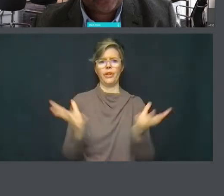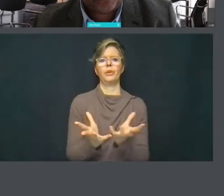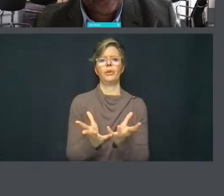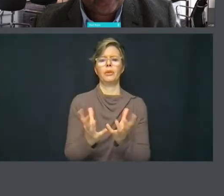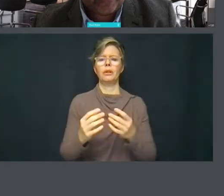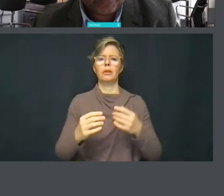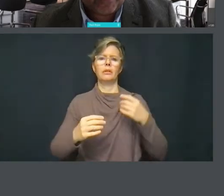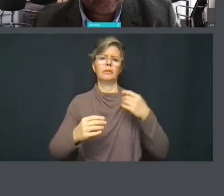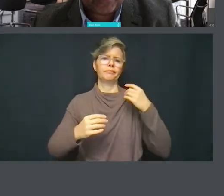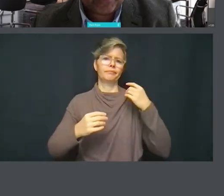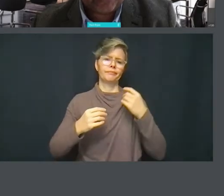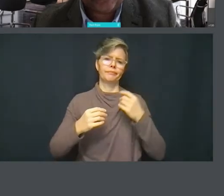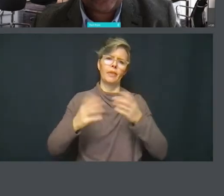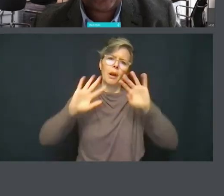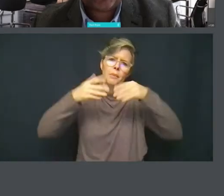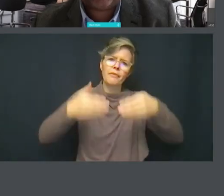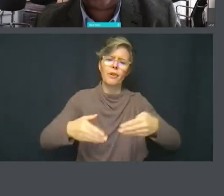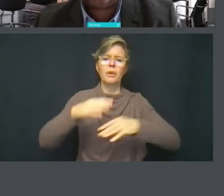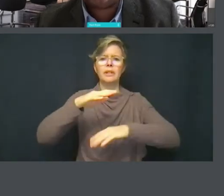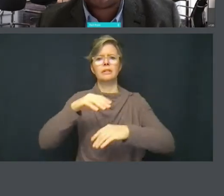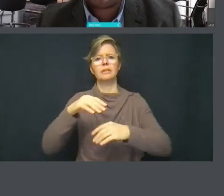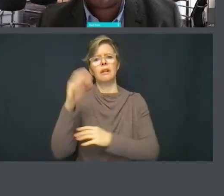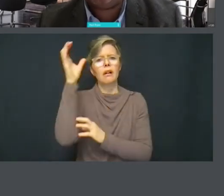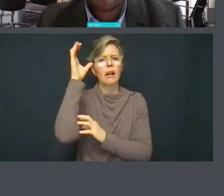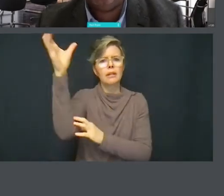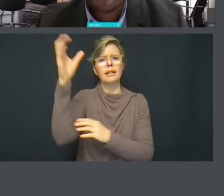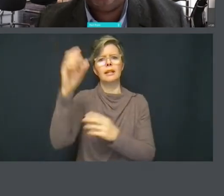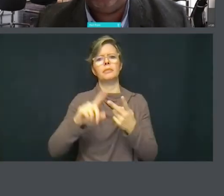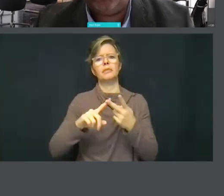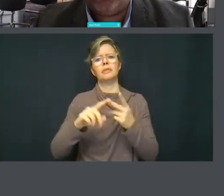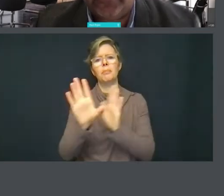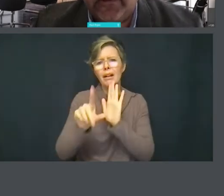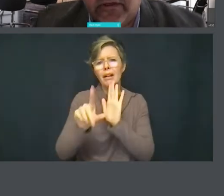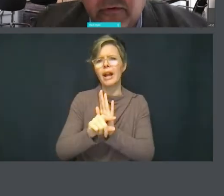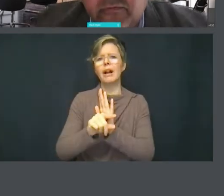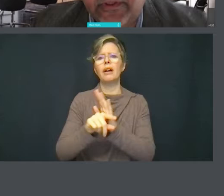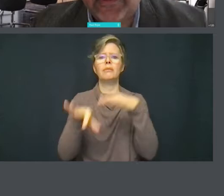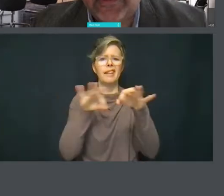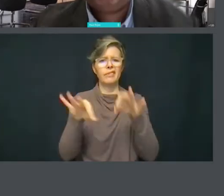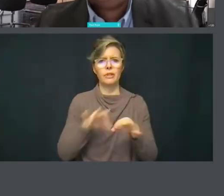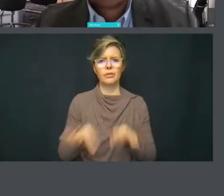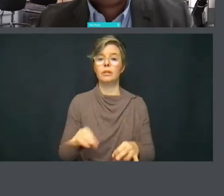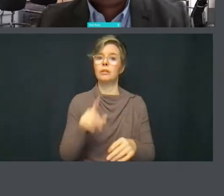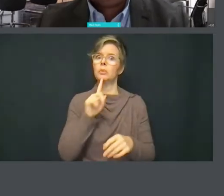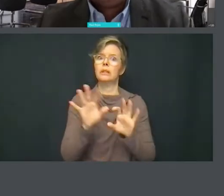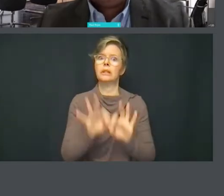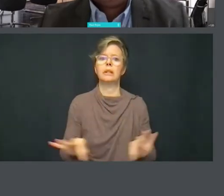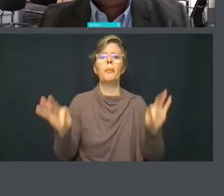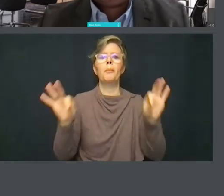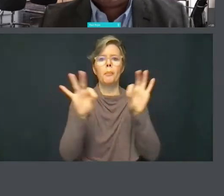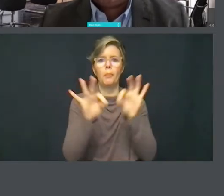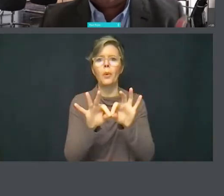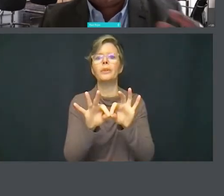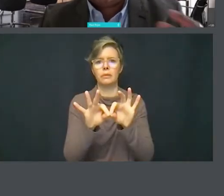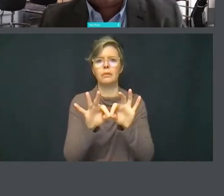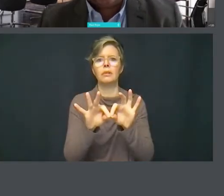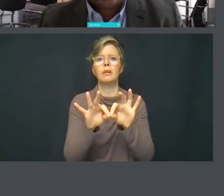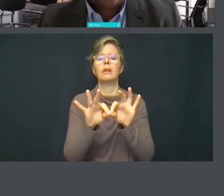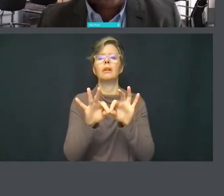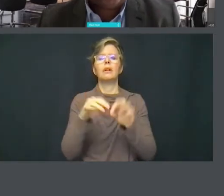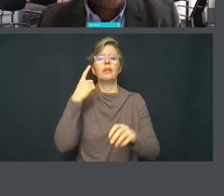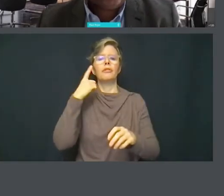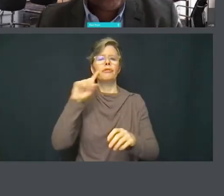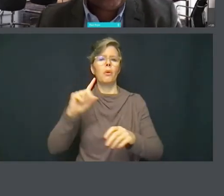concepts, background, and definitions that I think are critical when we want to sort of put into